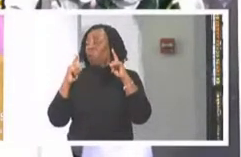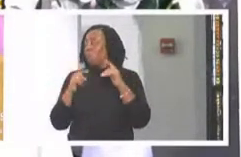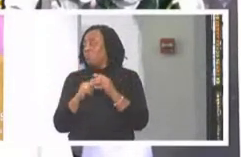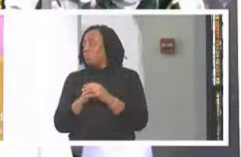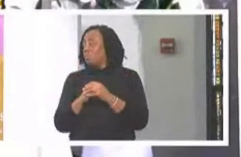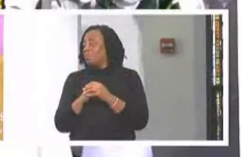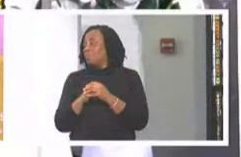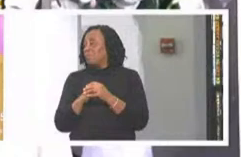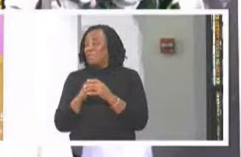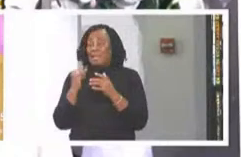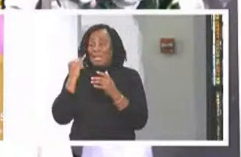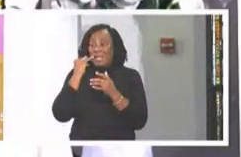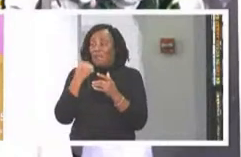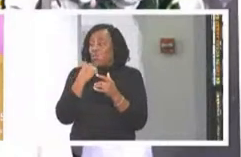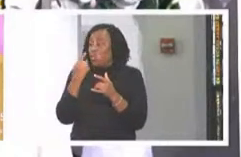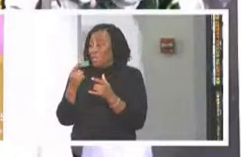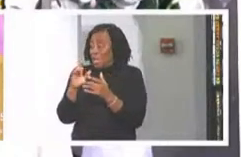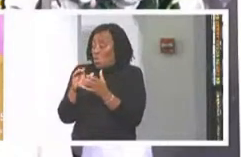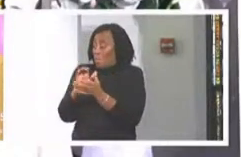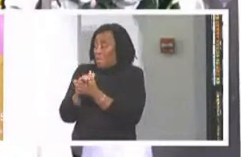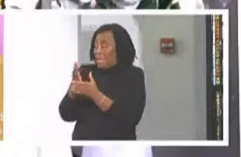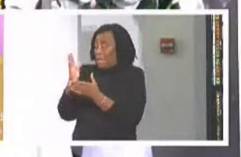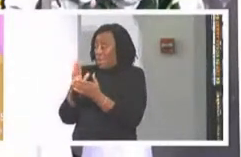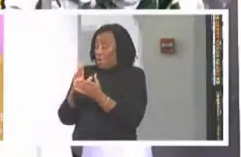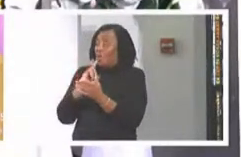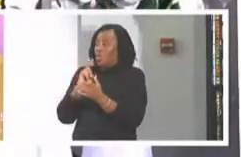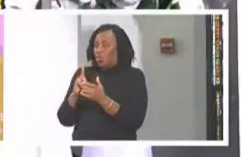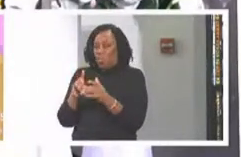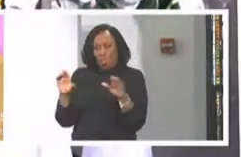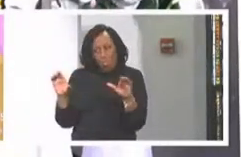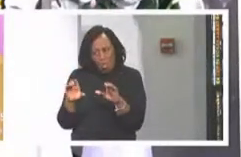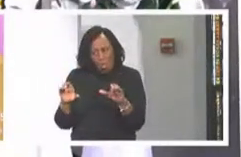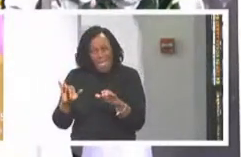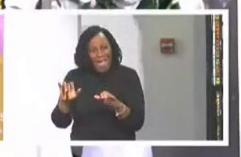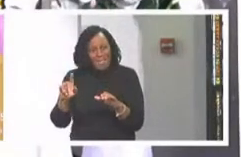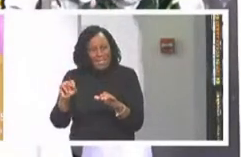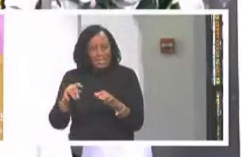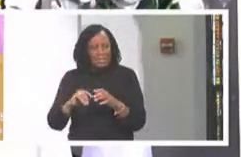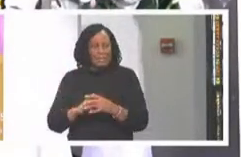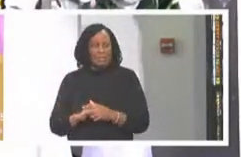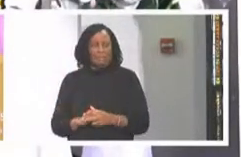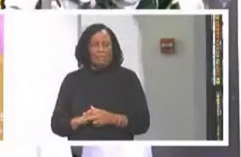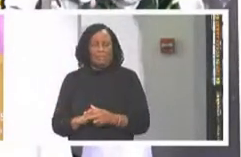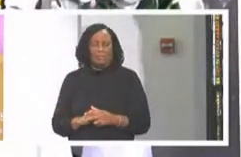you say you believe God's word is true, act like you believe God's word is true.